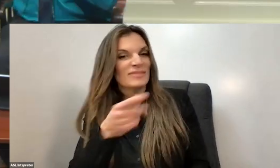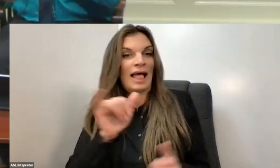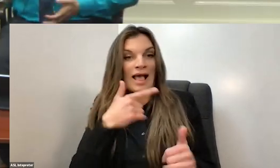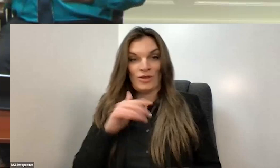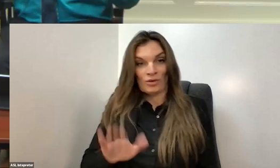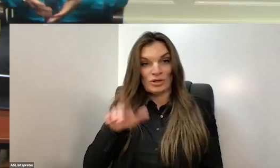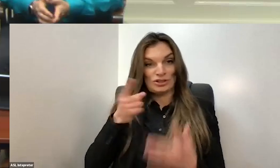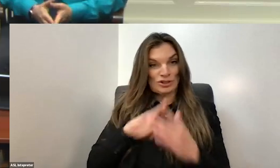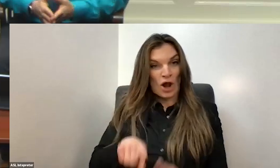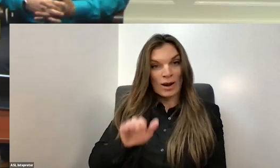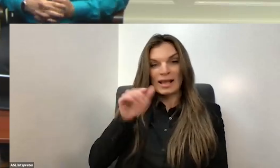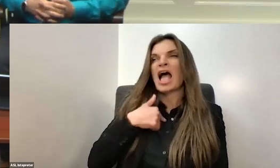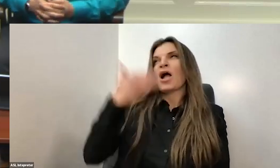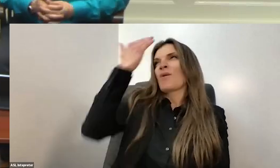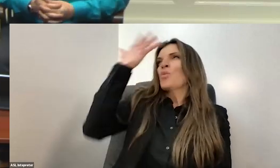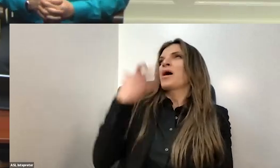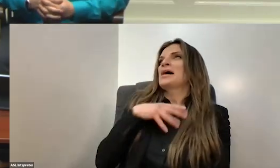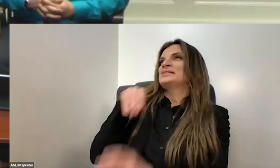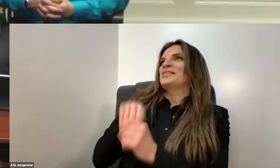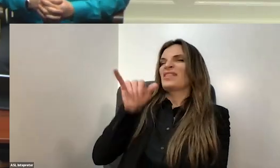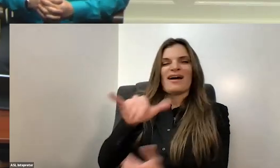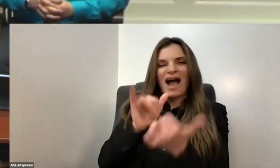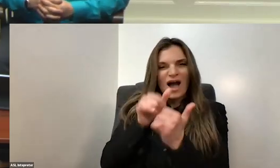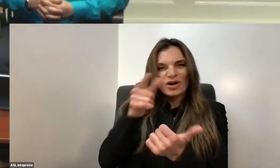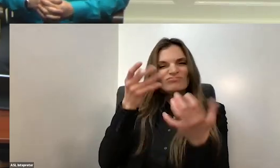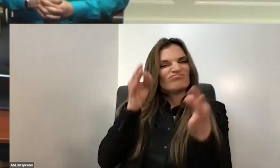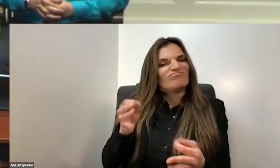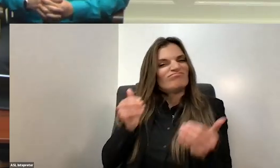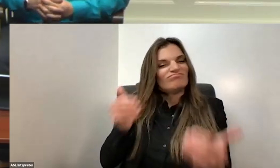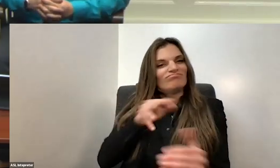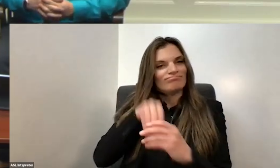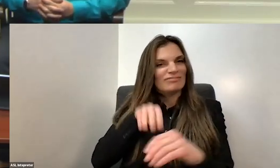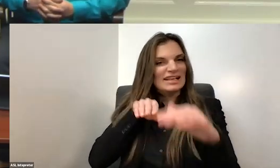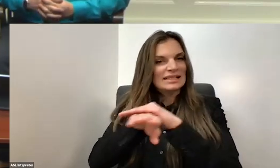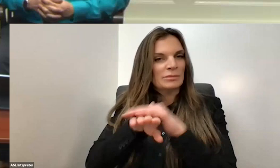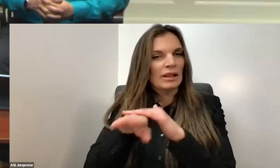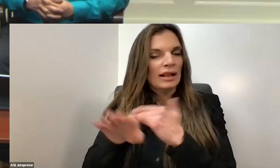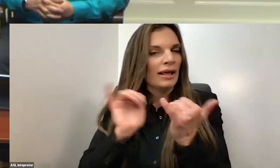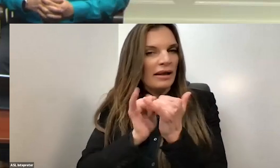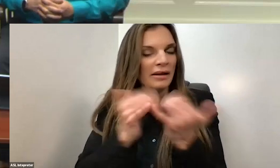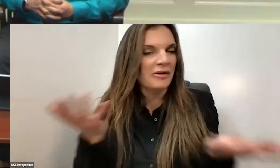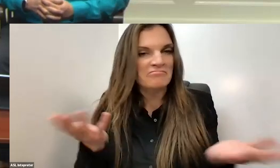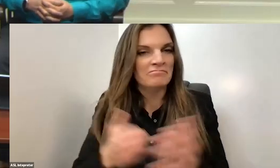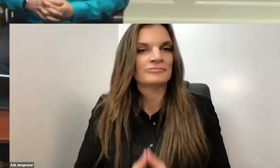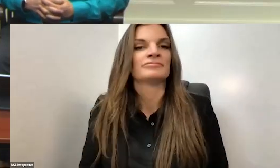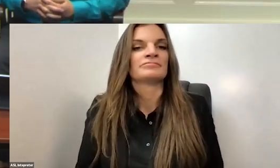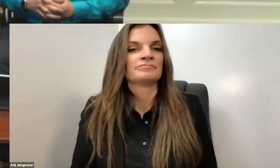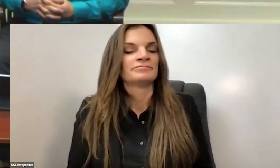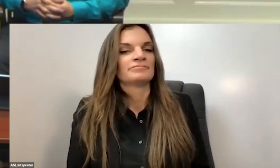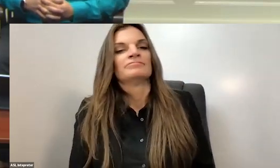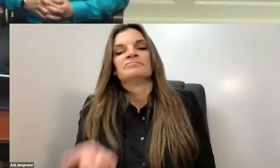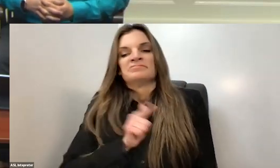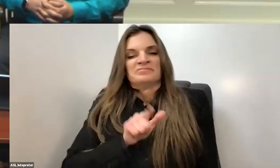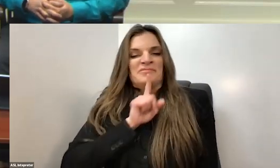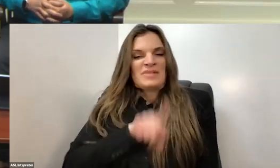five, or how did you get your start in accessibility? So I think when I